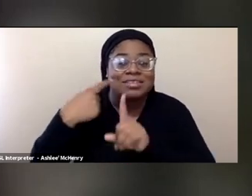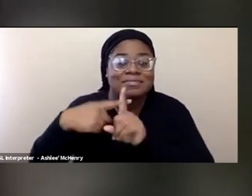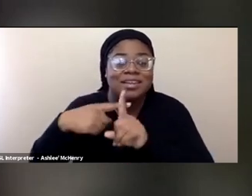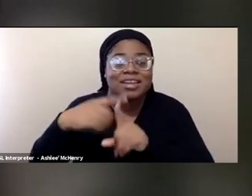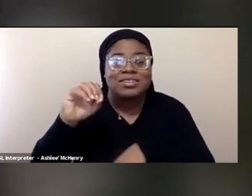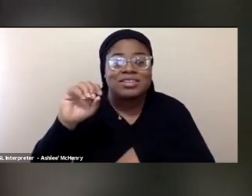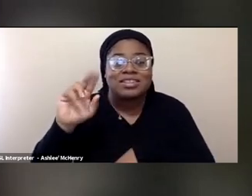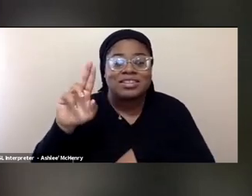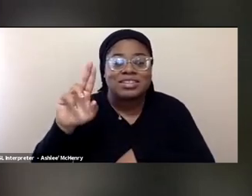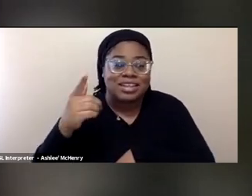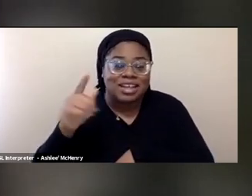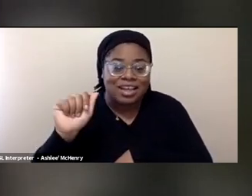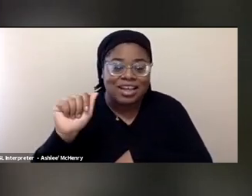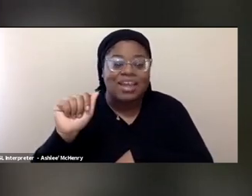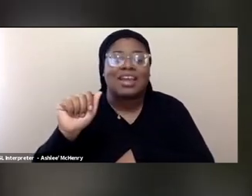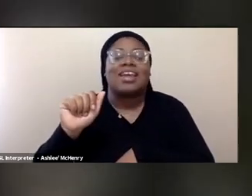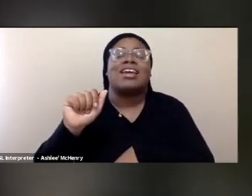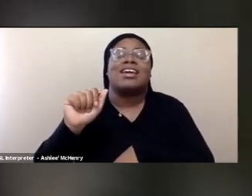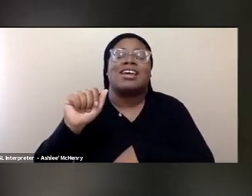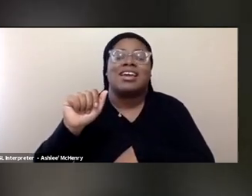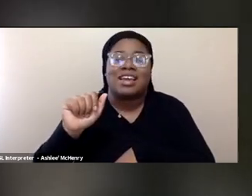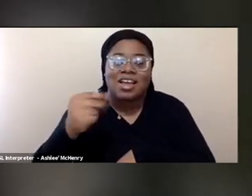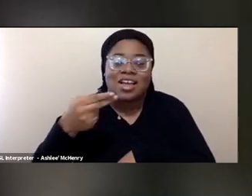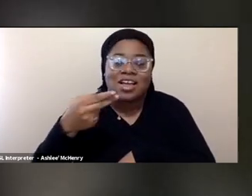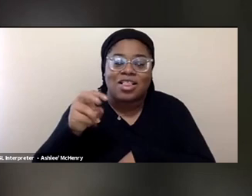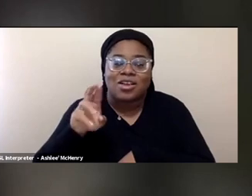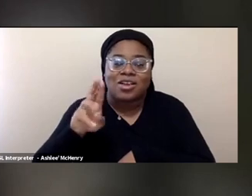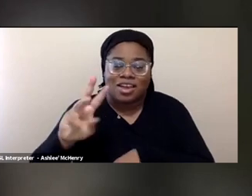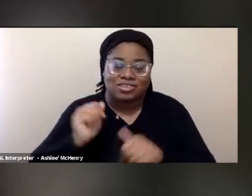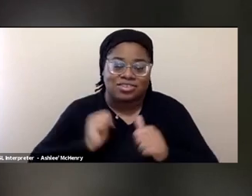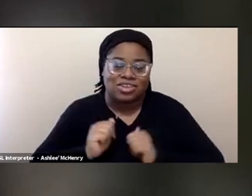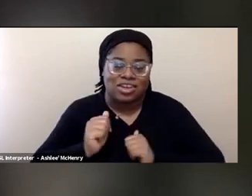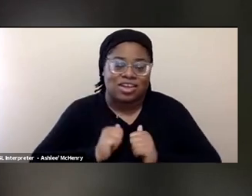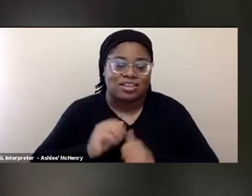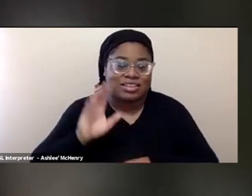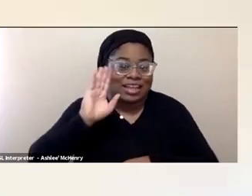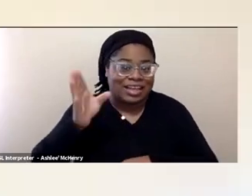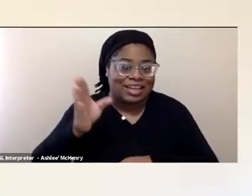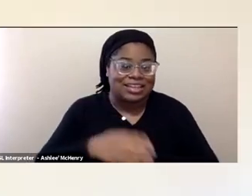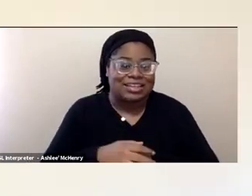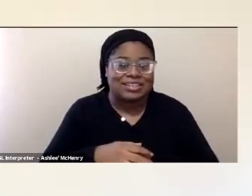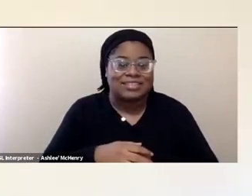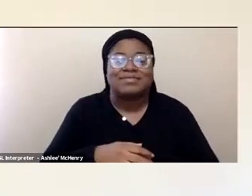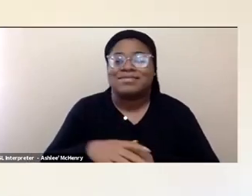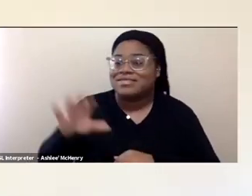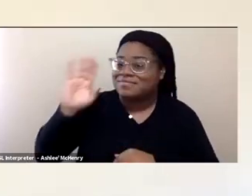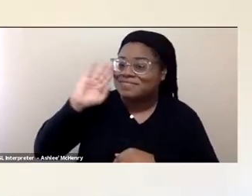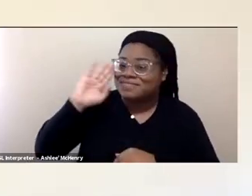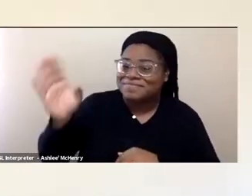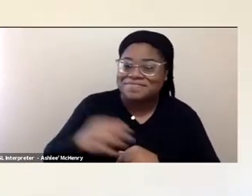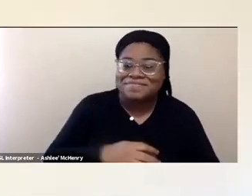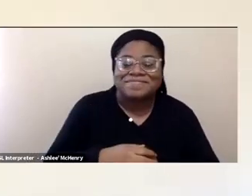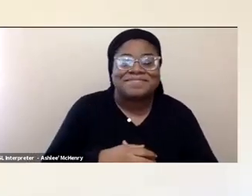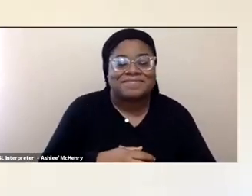Kama Aloha MD, and you may recognize her from Annie Mac. Hey, Peyton. Hi, guys.